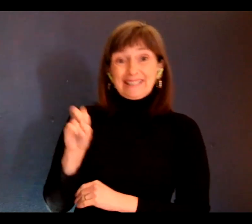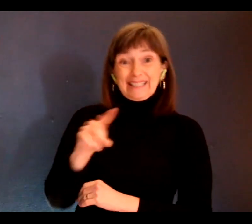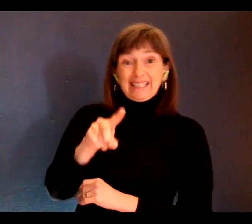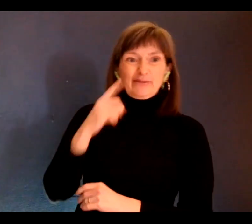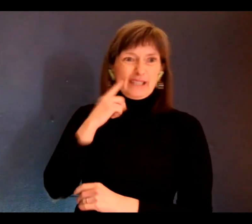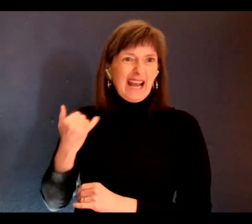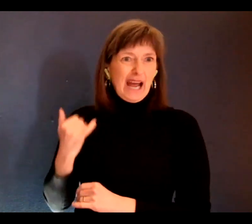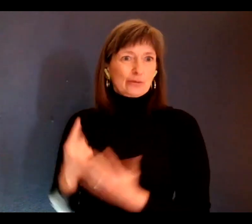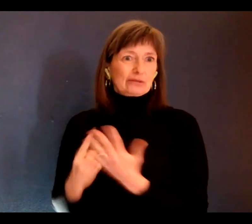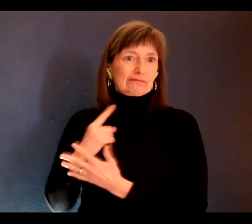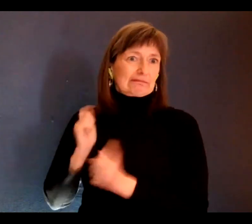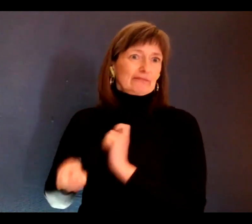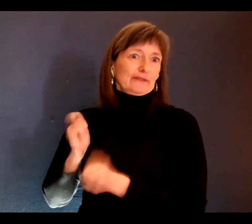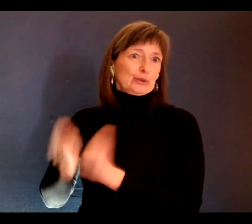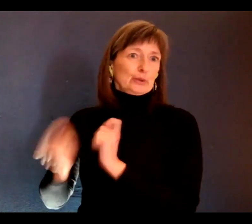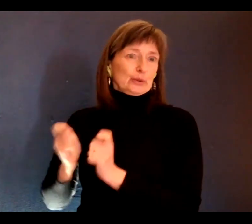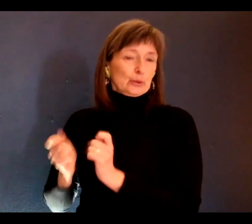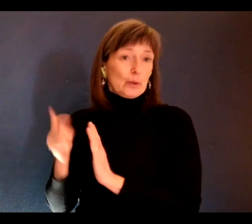the policies that go along with that. So